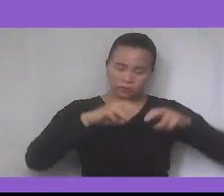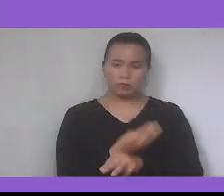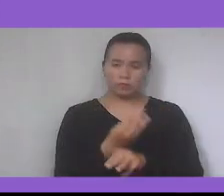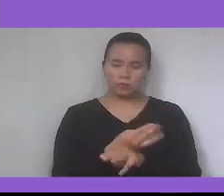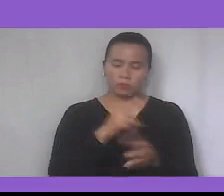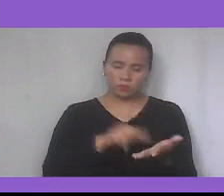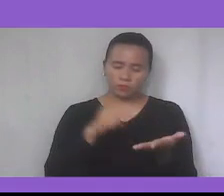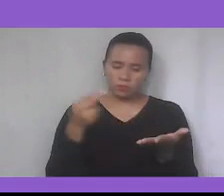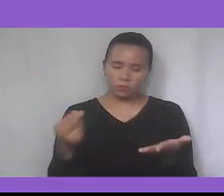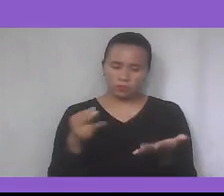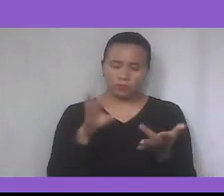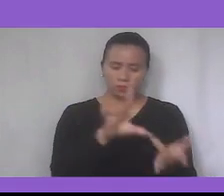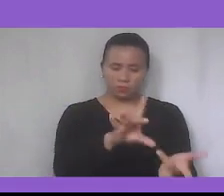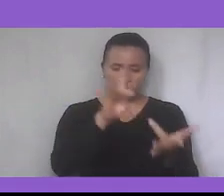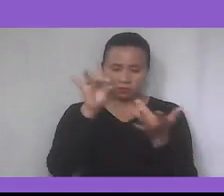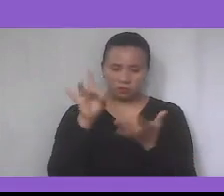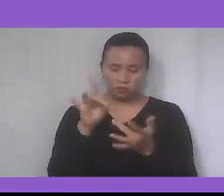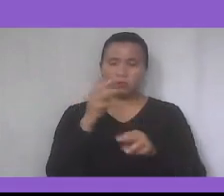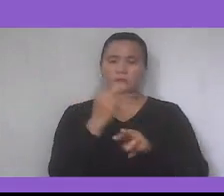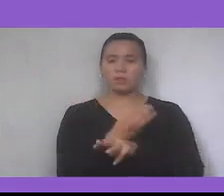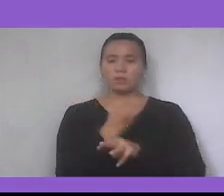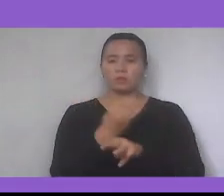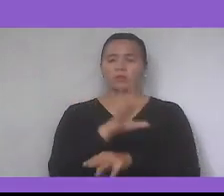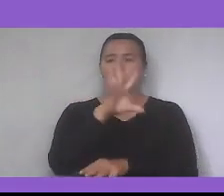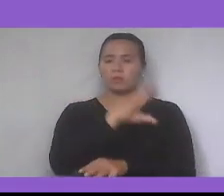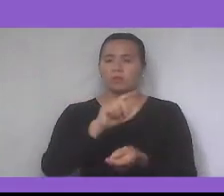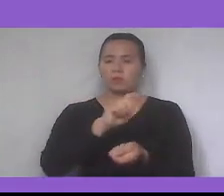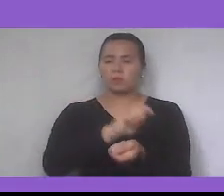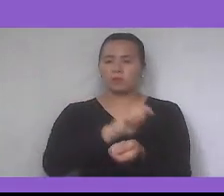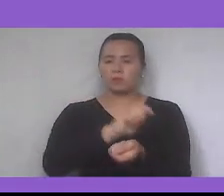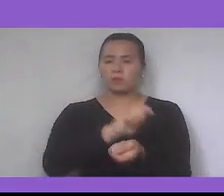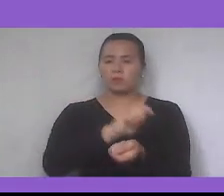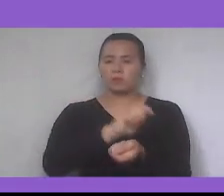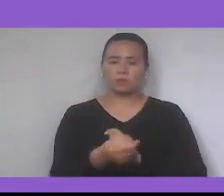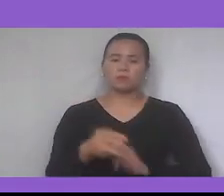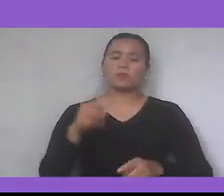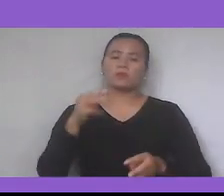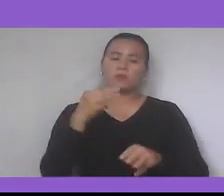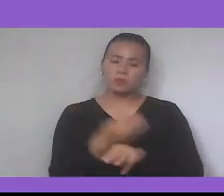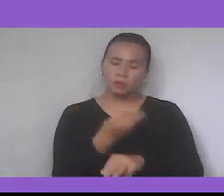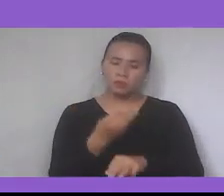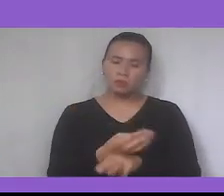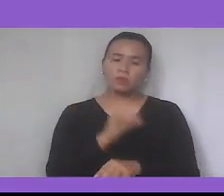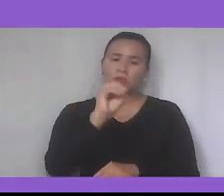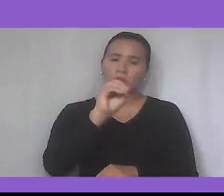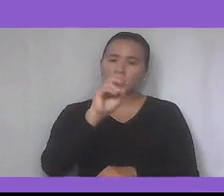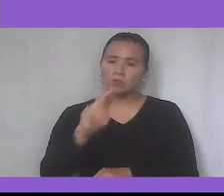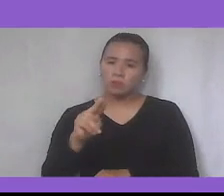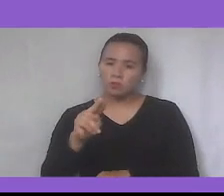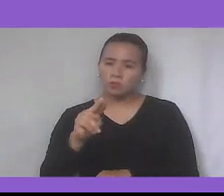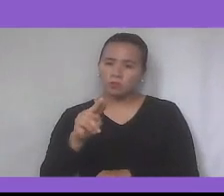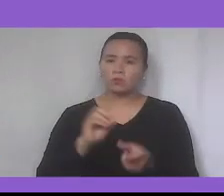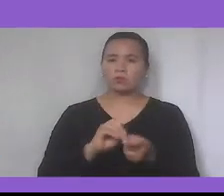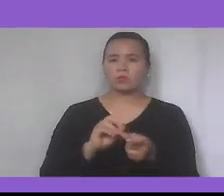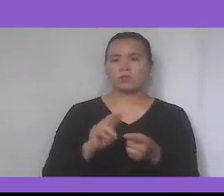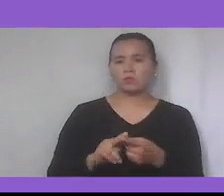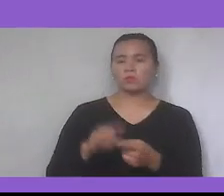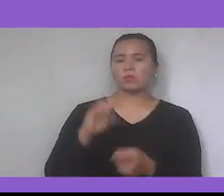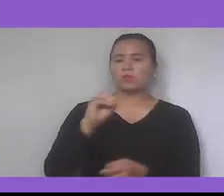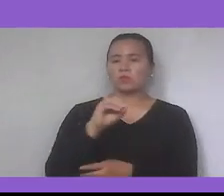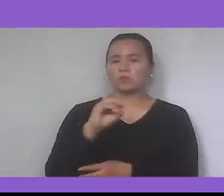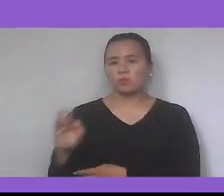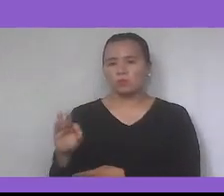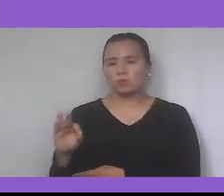to the class notebook, and then in the draw tab, select math, and then turn math